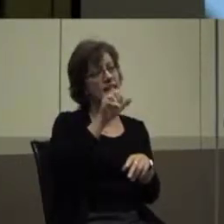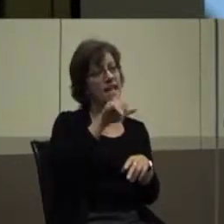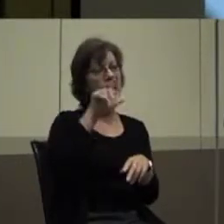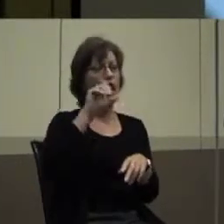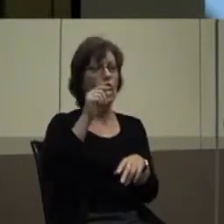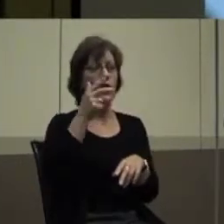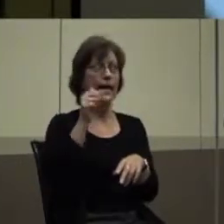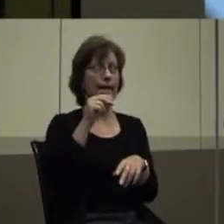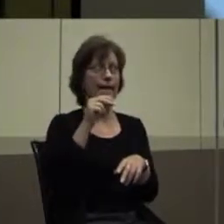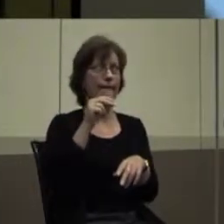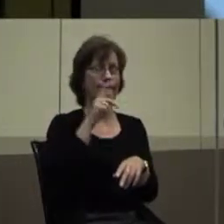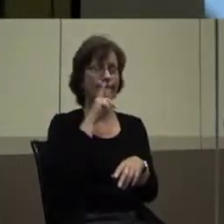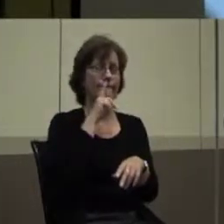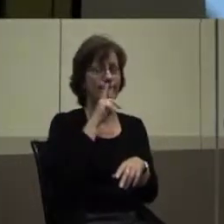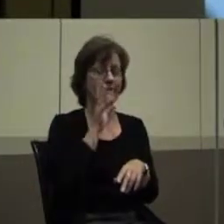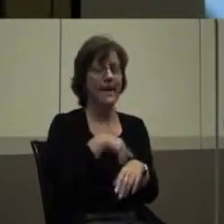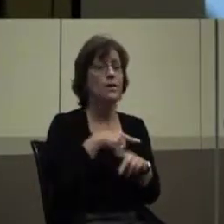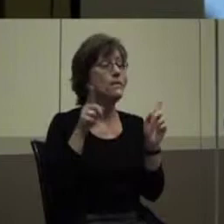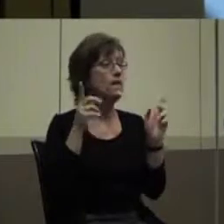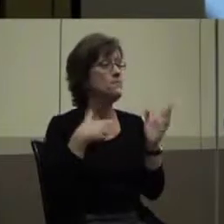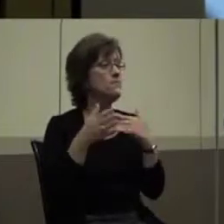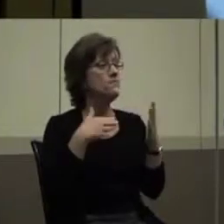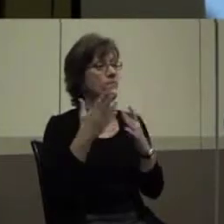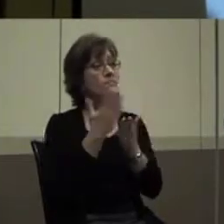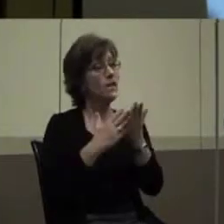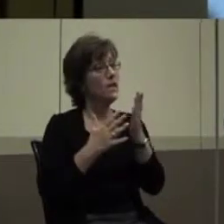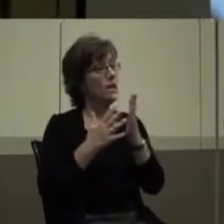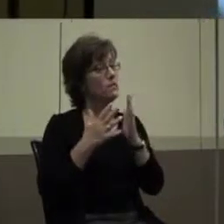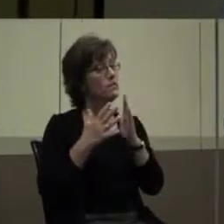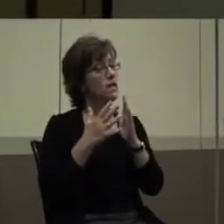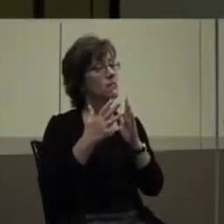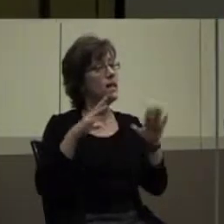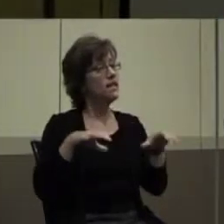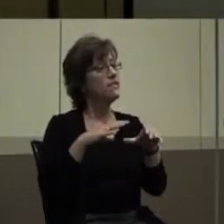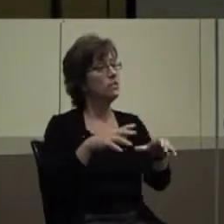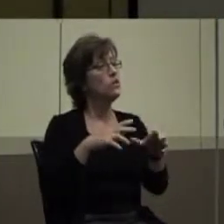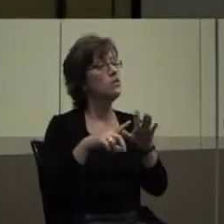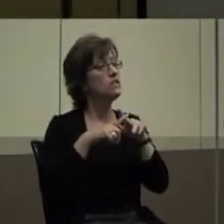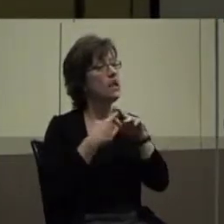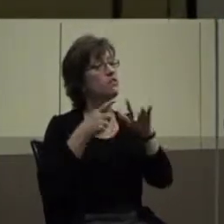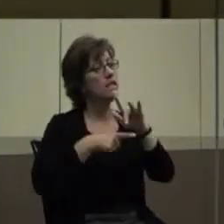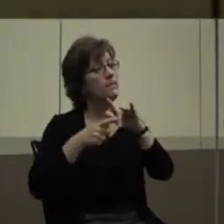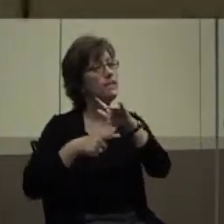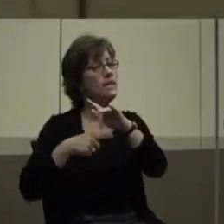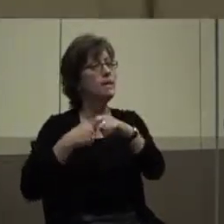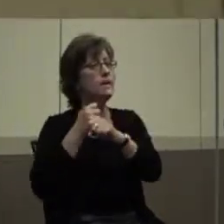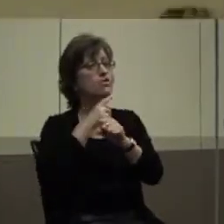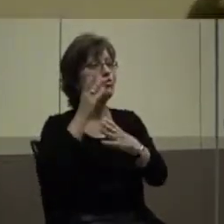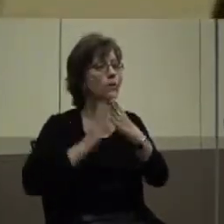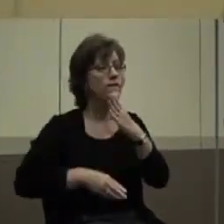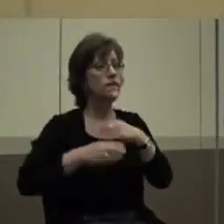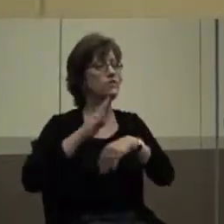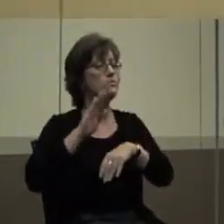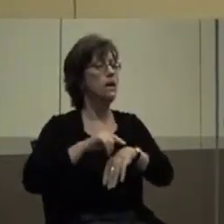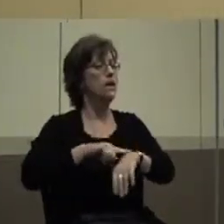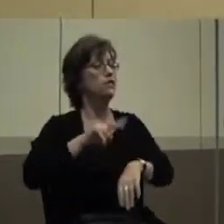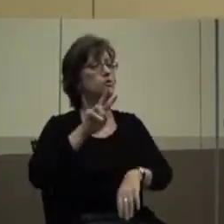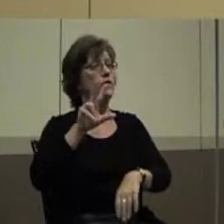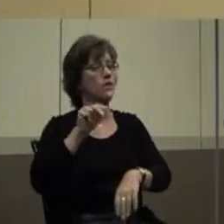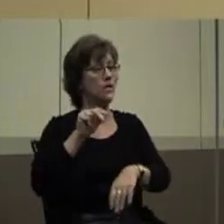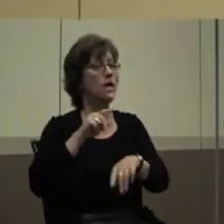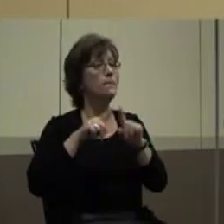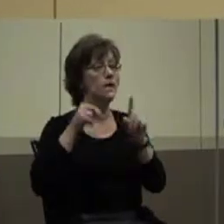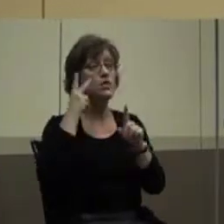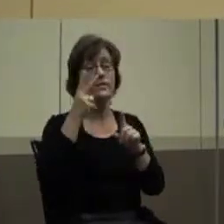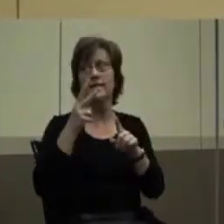videos, but there may be some activities we'll start skipping through so we make sure we get you out by 2:30. But you'll see Mike for